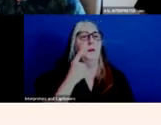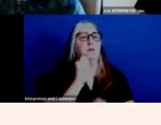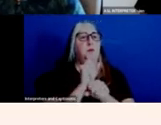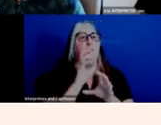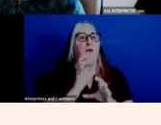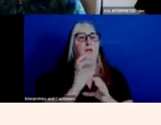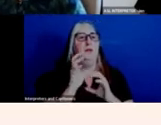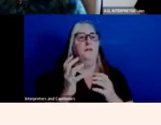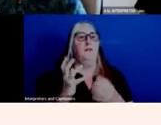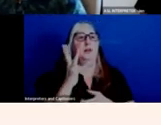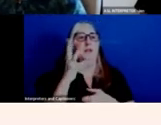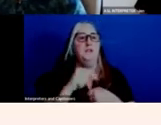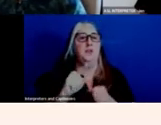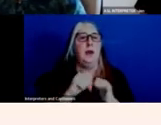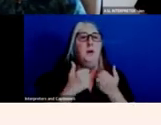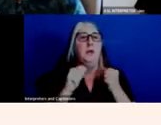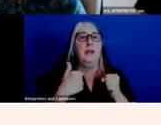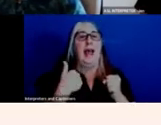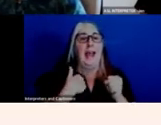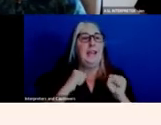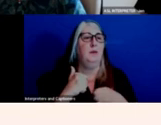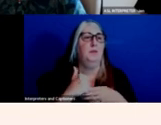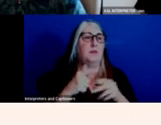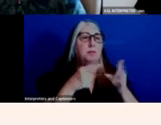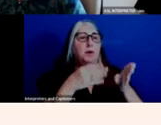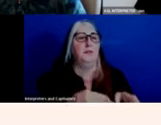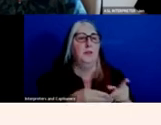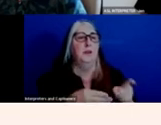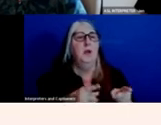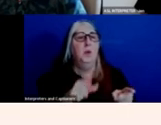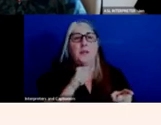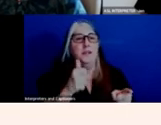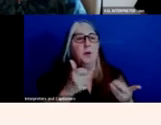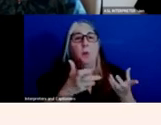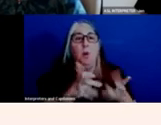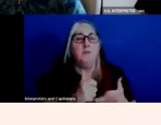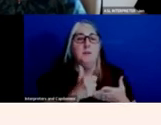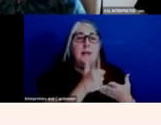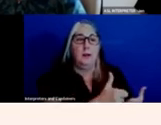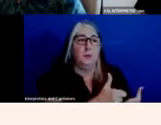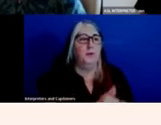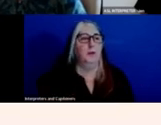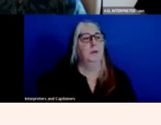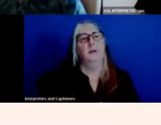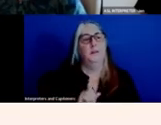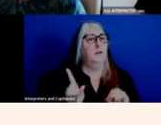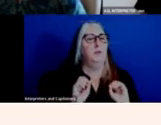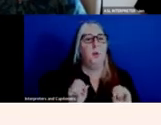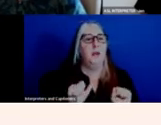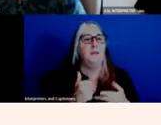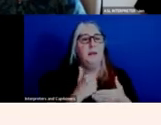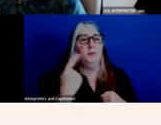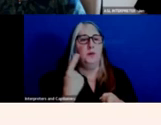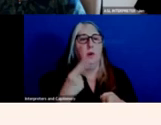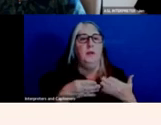A trap for workers can fall into, how can I help this person when they don't want to be helped? There is